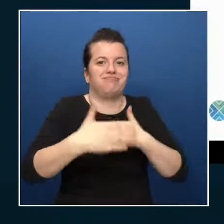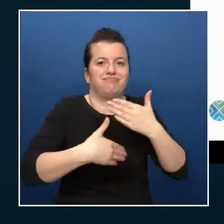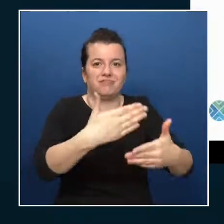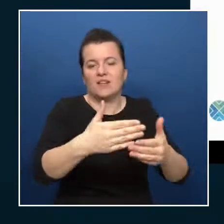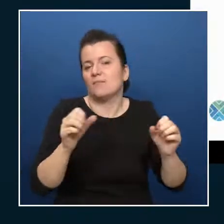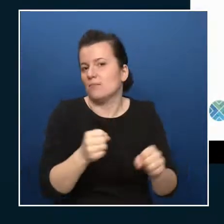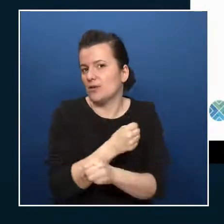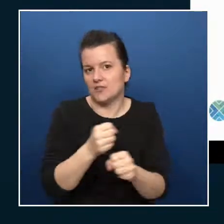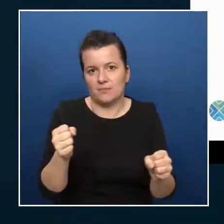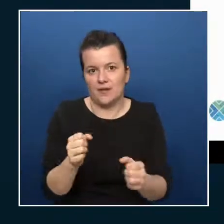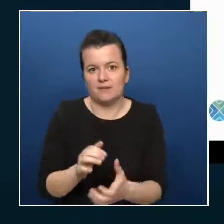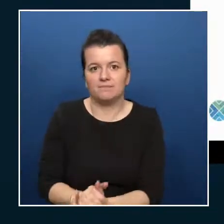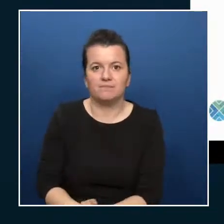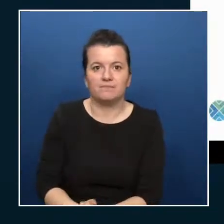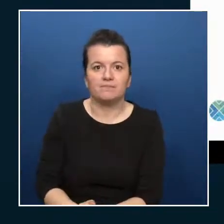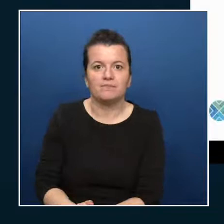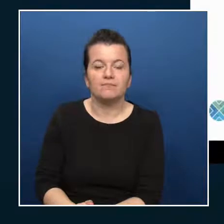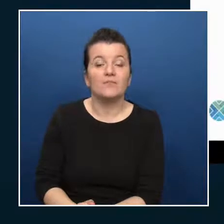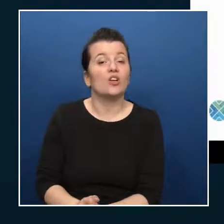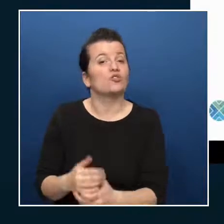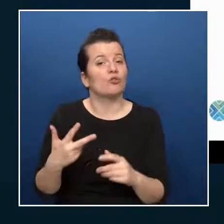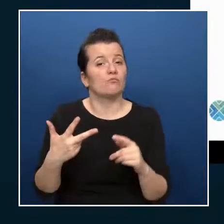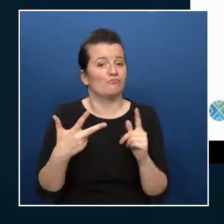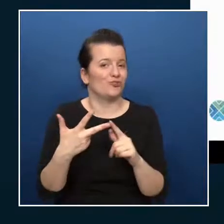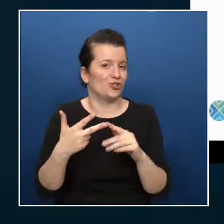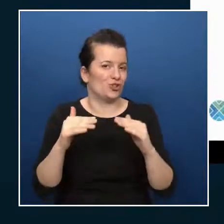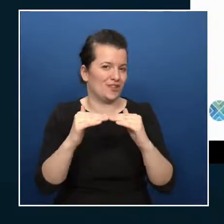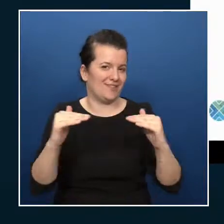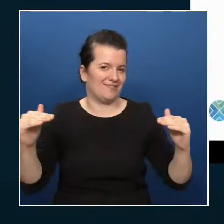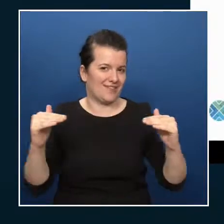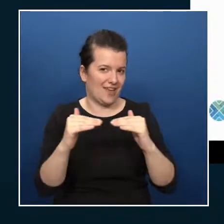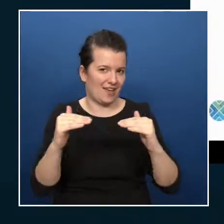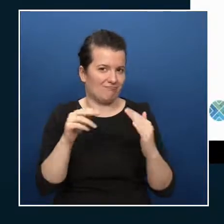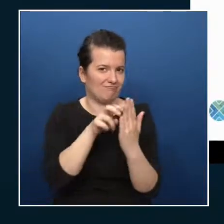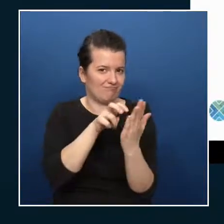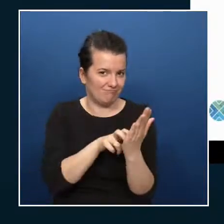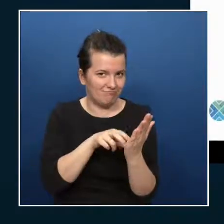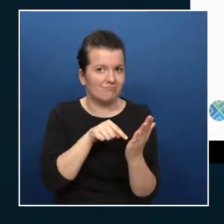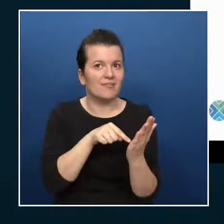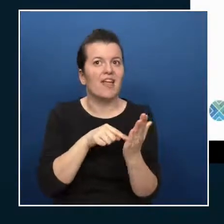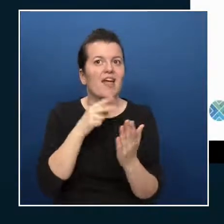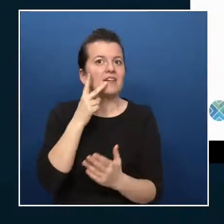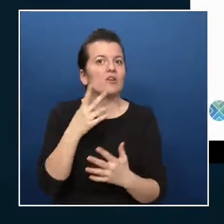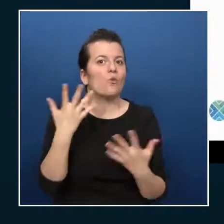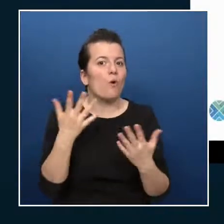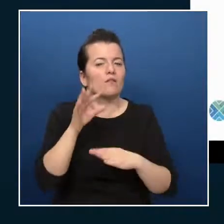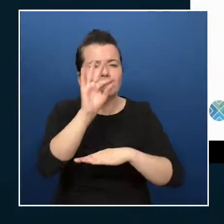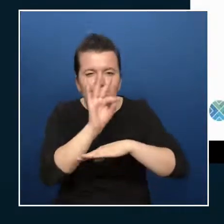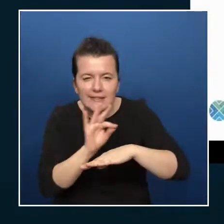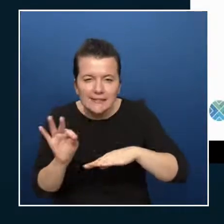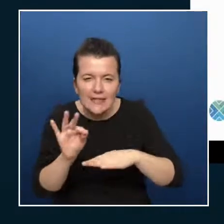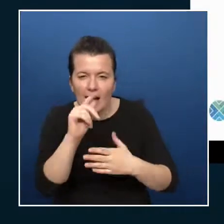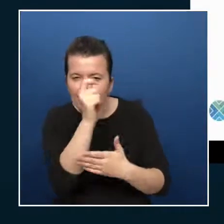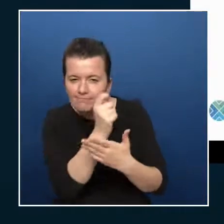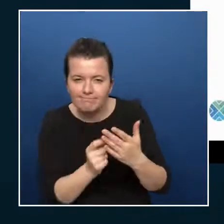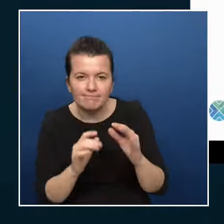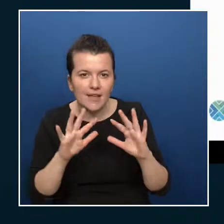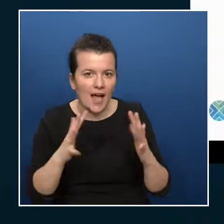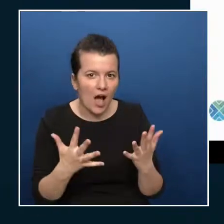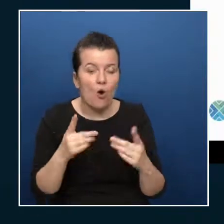In this layer, we're going to look at specific design strategies and cost